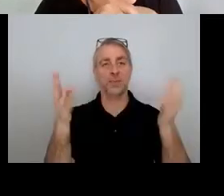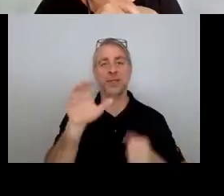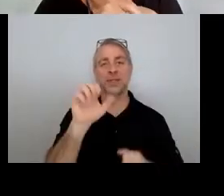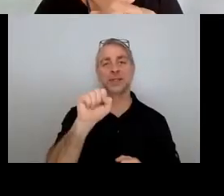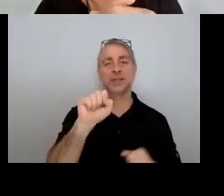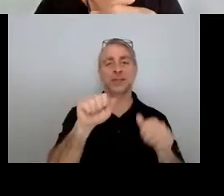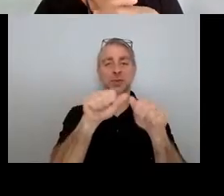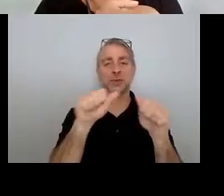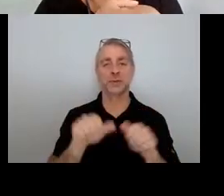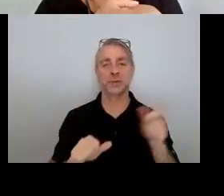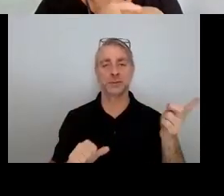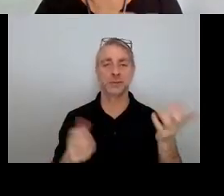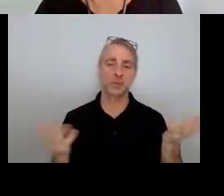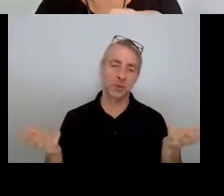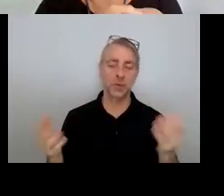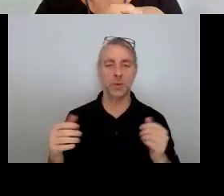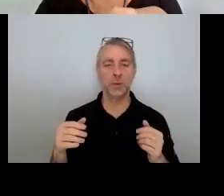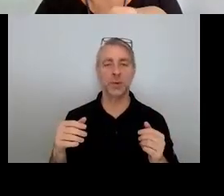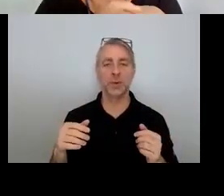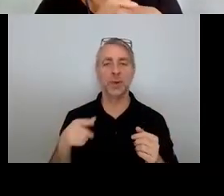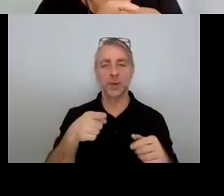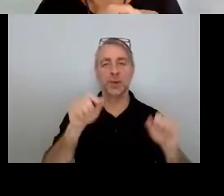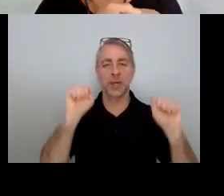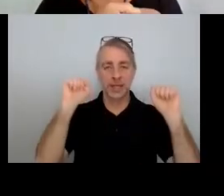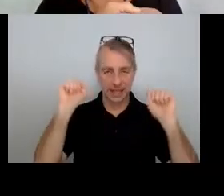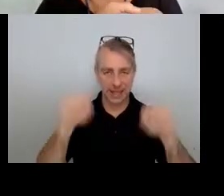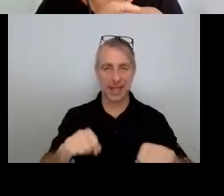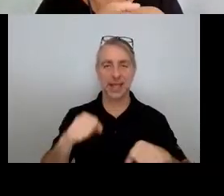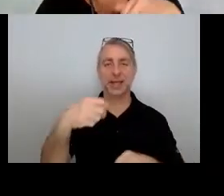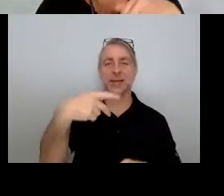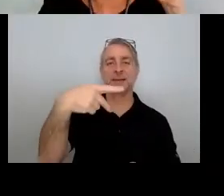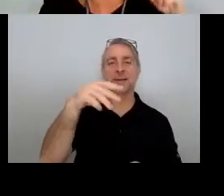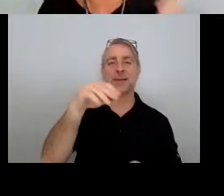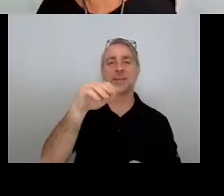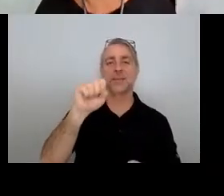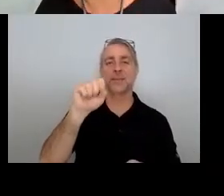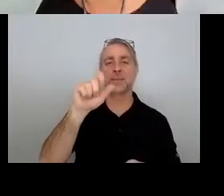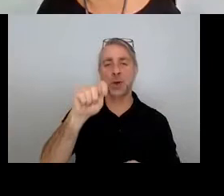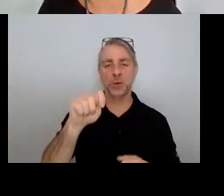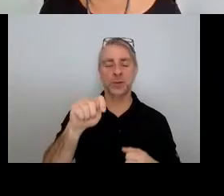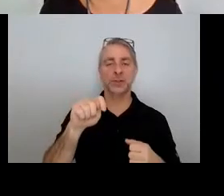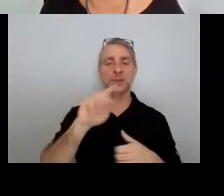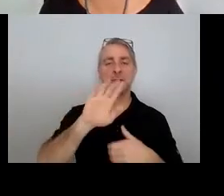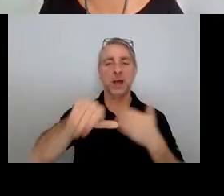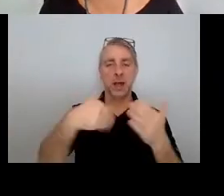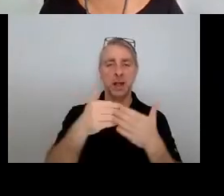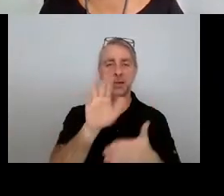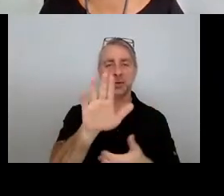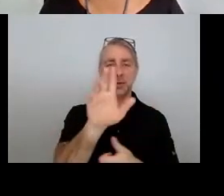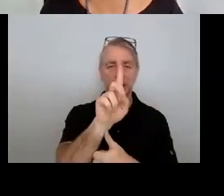to, post both the data and code after the completion of a review.